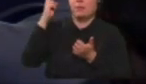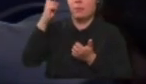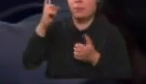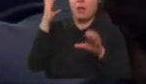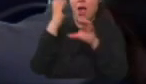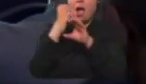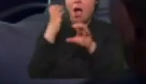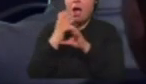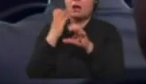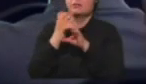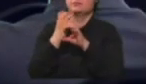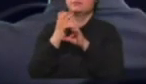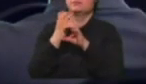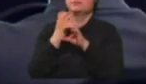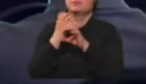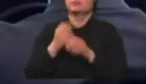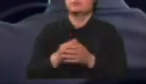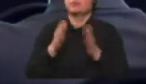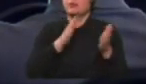That's right. Okay, next slide.